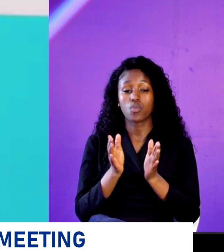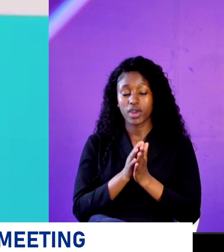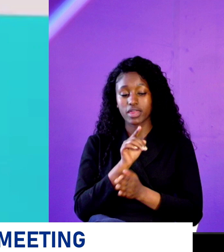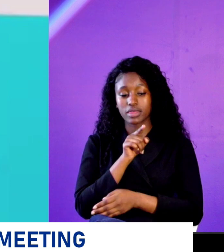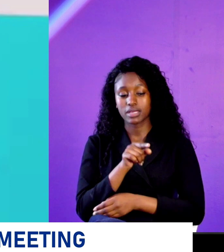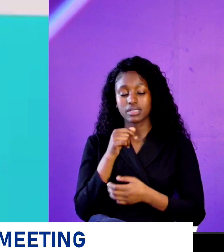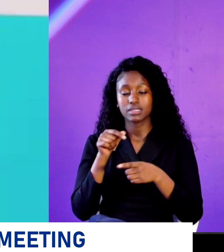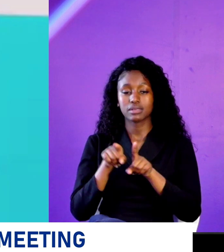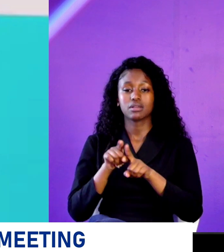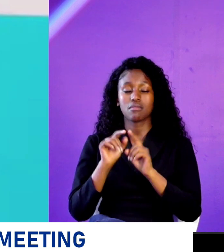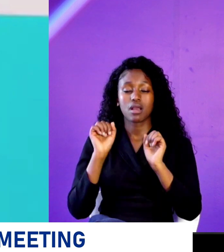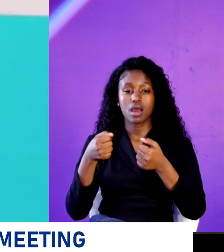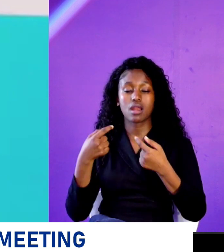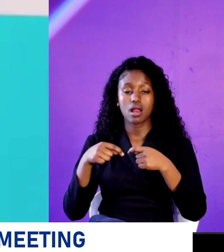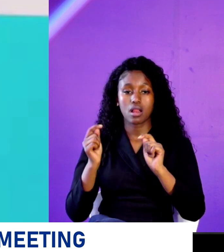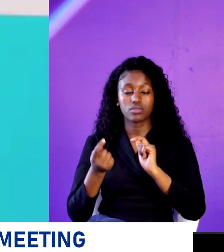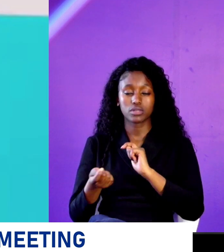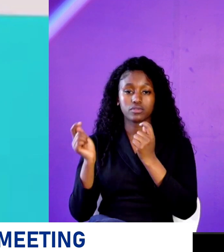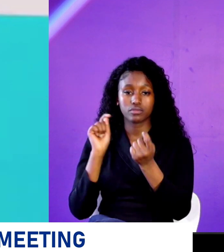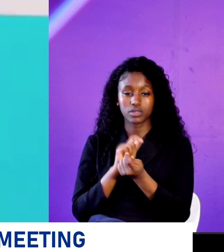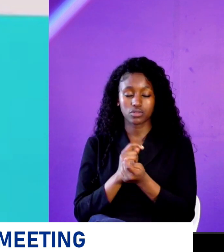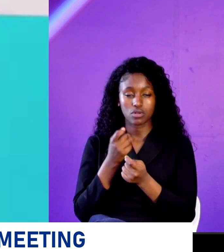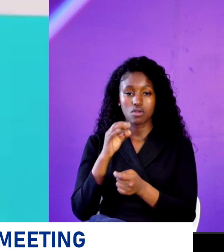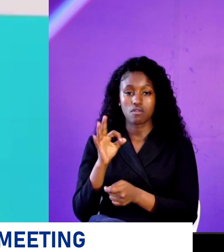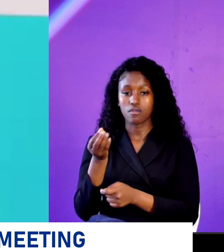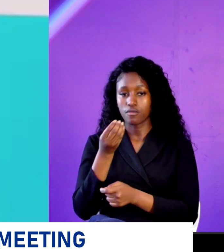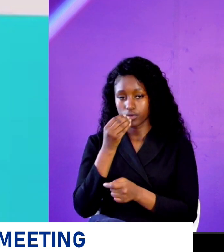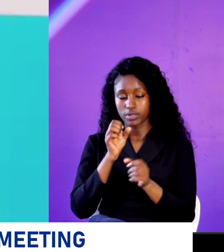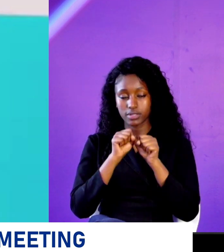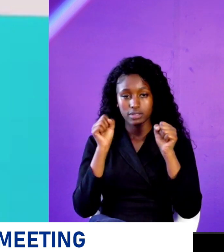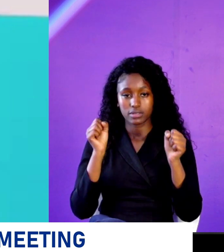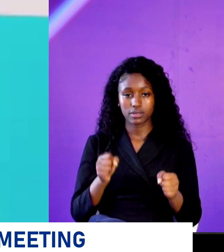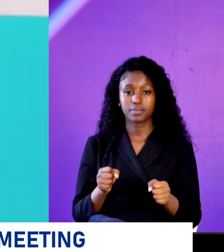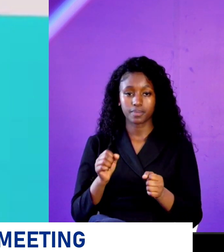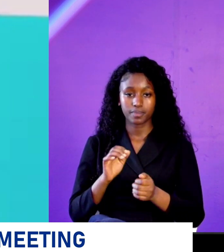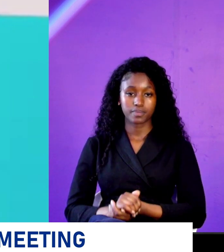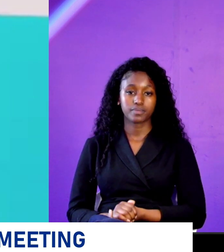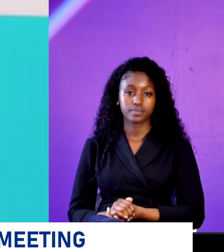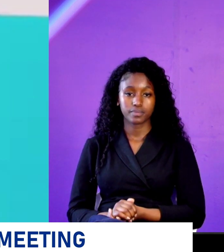for the transformation of food systems.